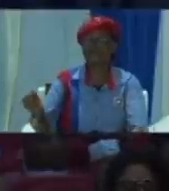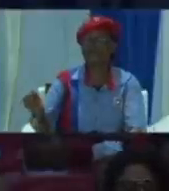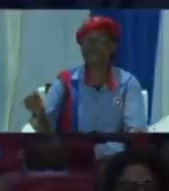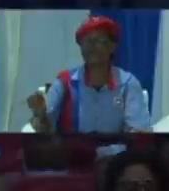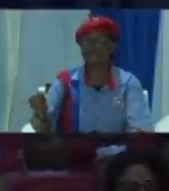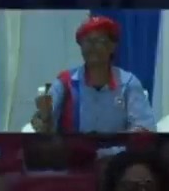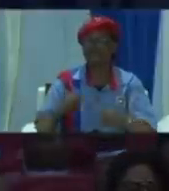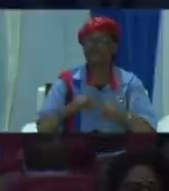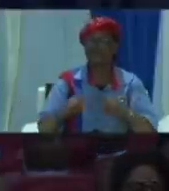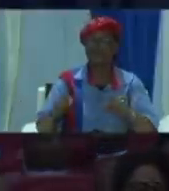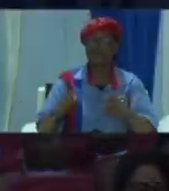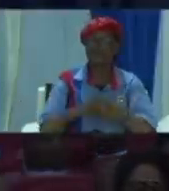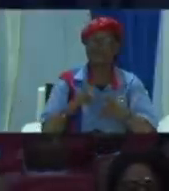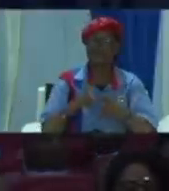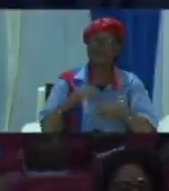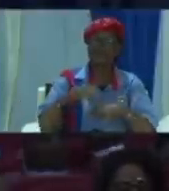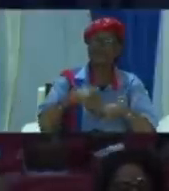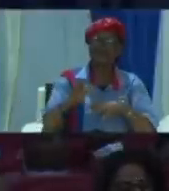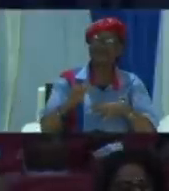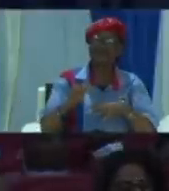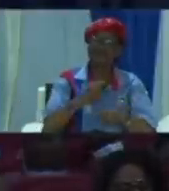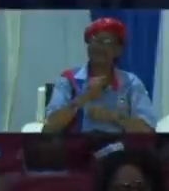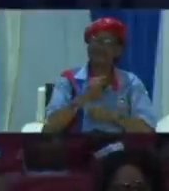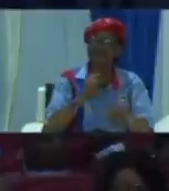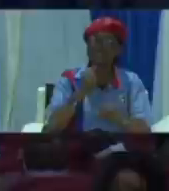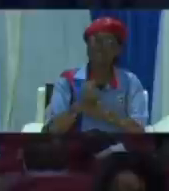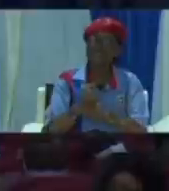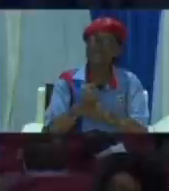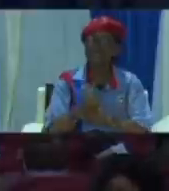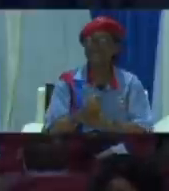And then after years,